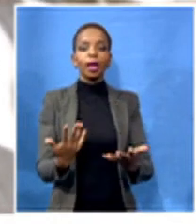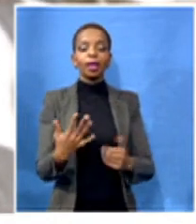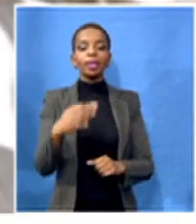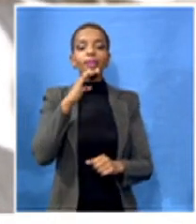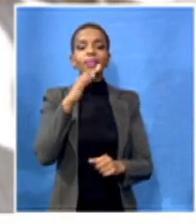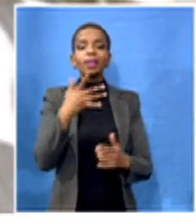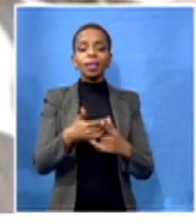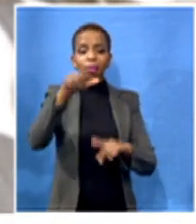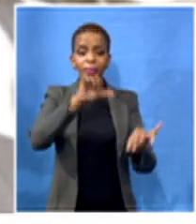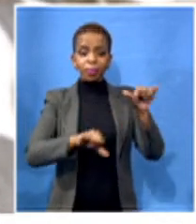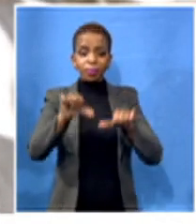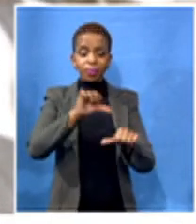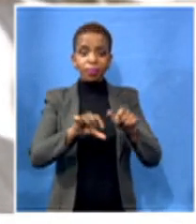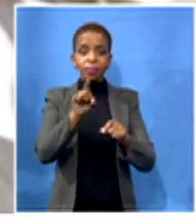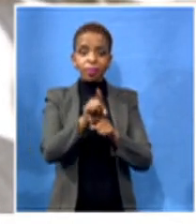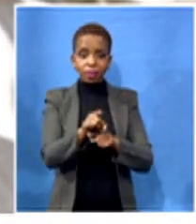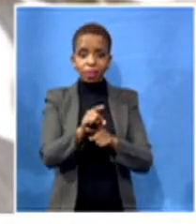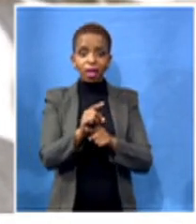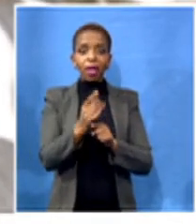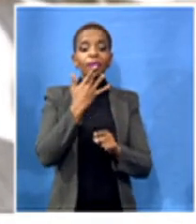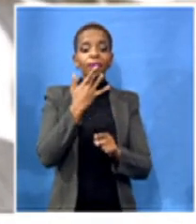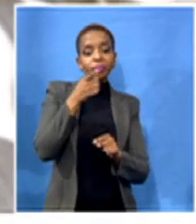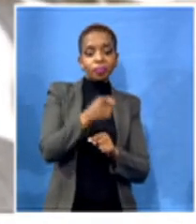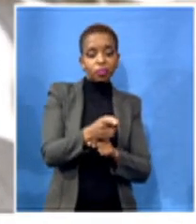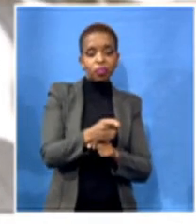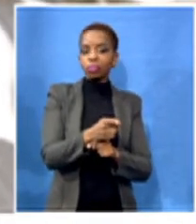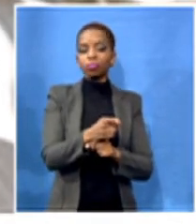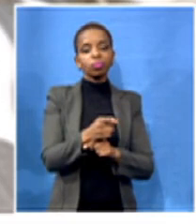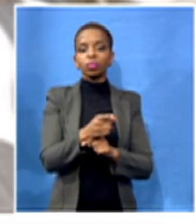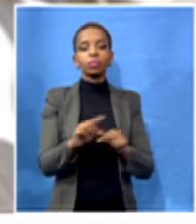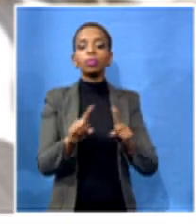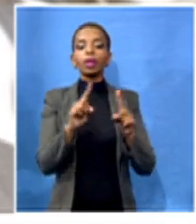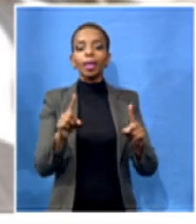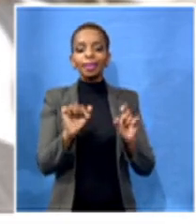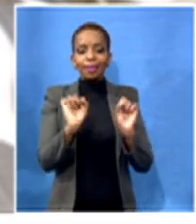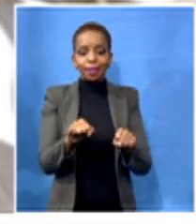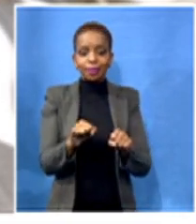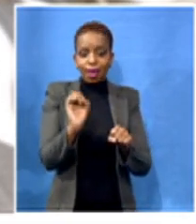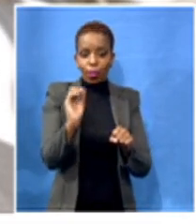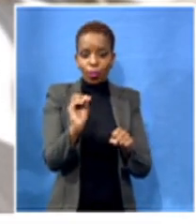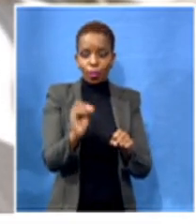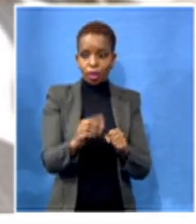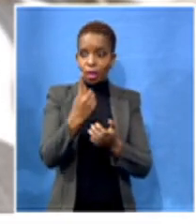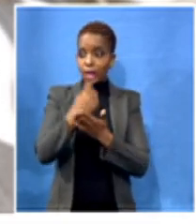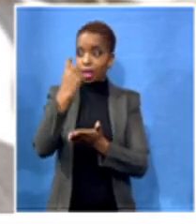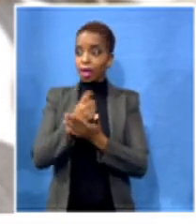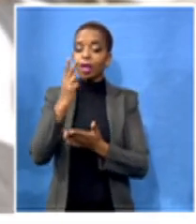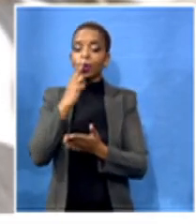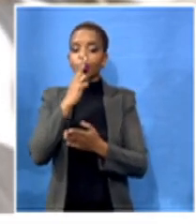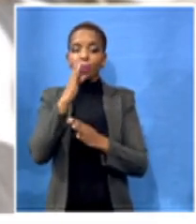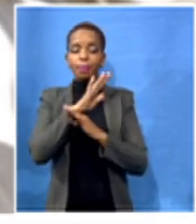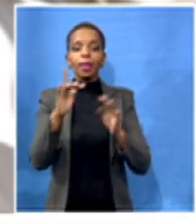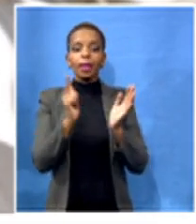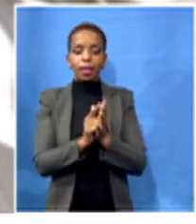lobby. Now, there are many illegal industries, including the cigarette industry. I know nothing about